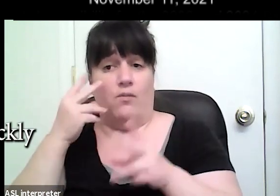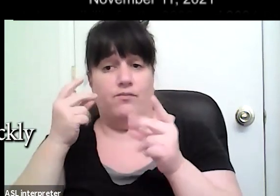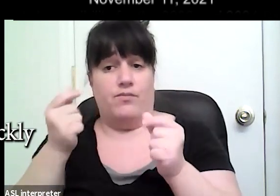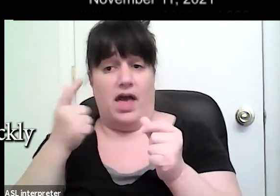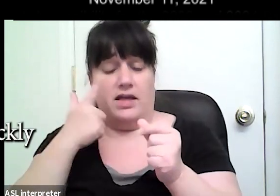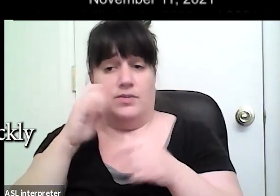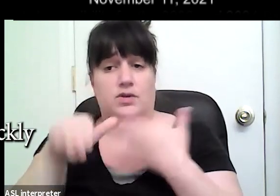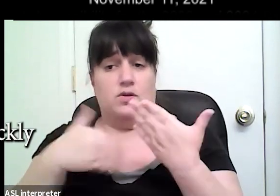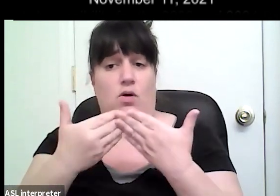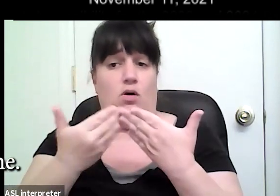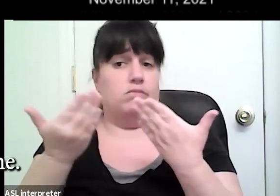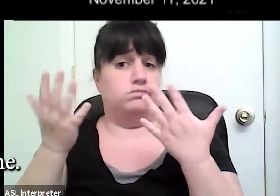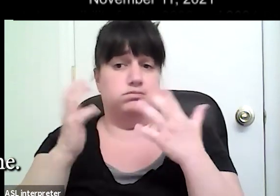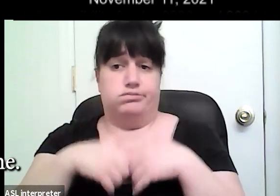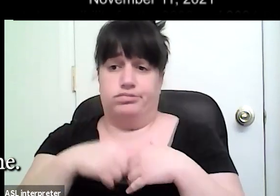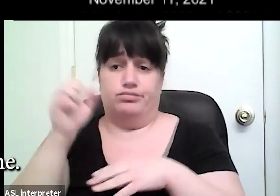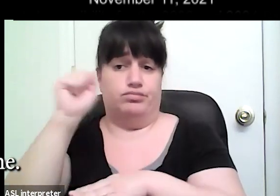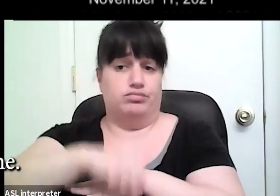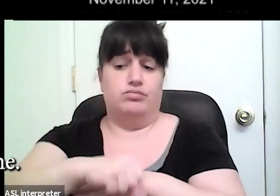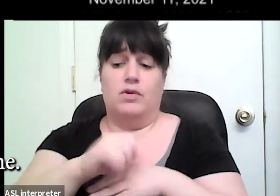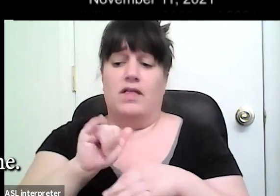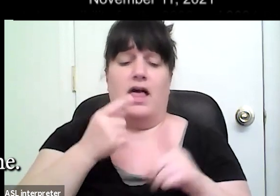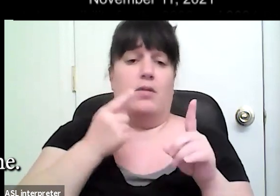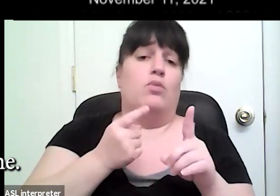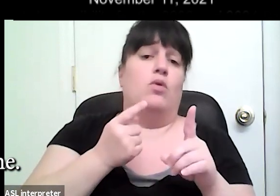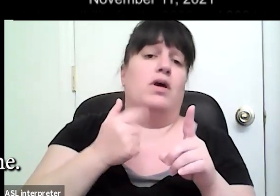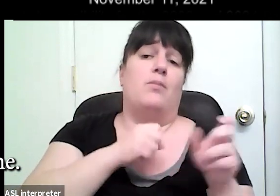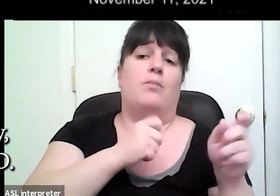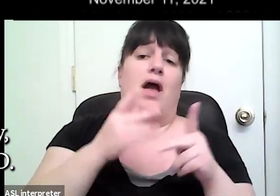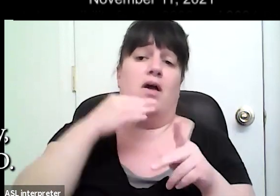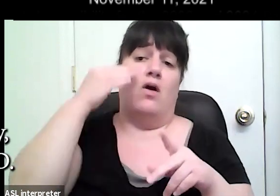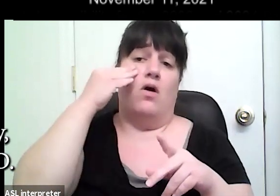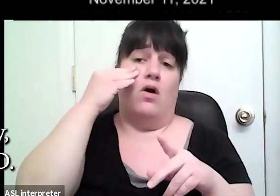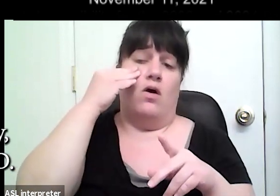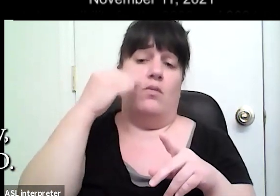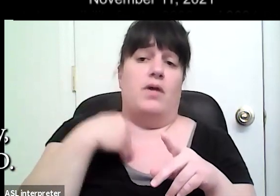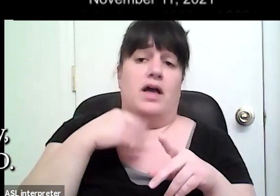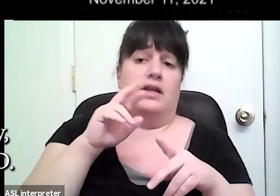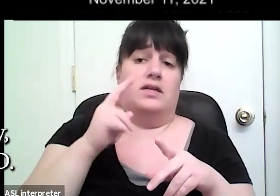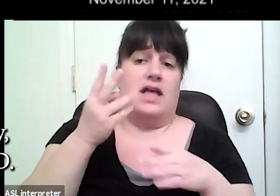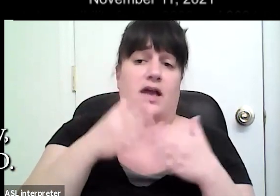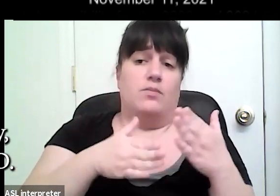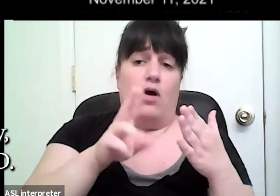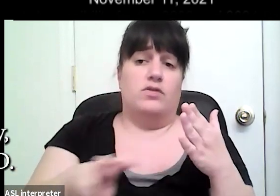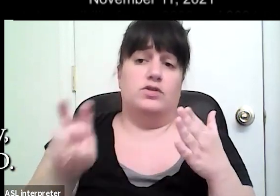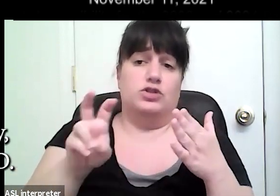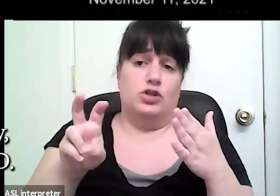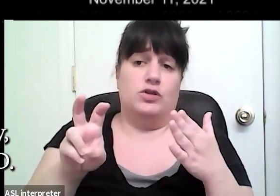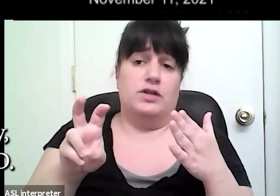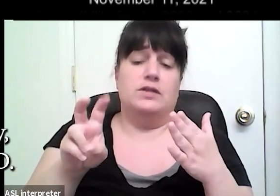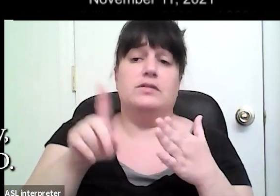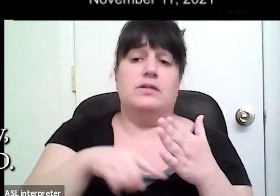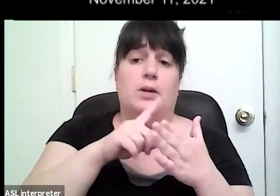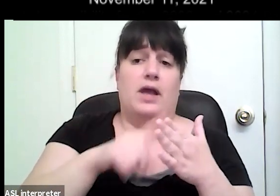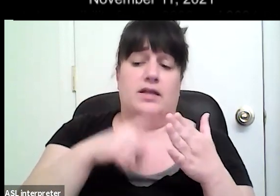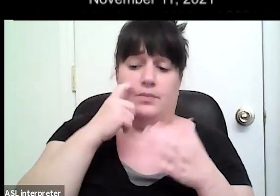all the gates closed. And at that point, I was back at home. I had my second leg of my journey, which was canceled due